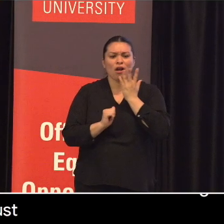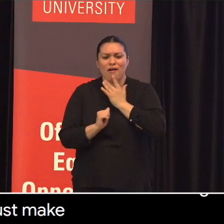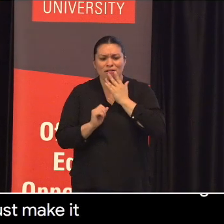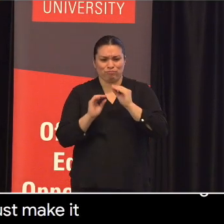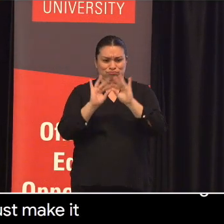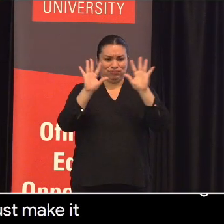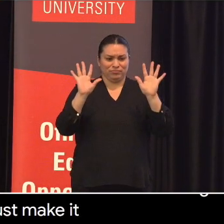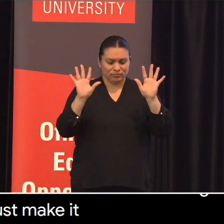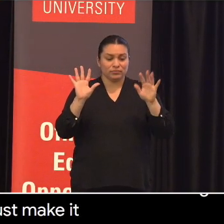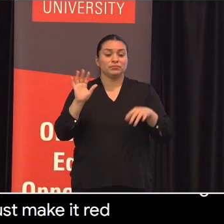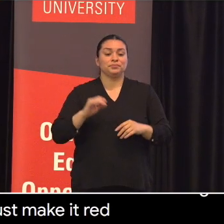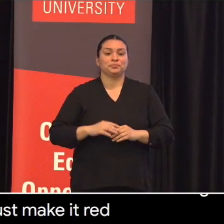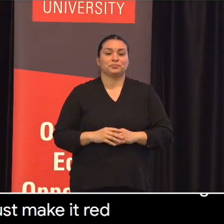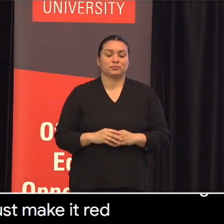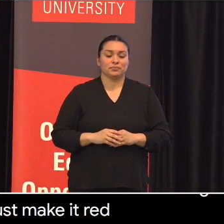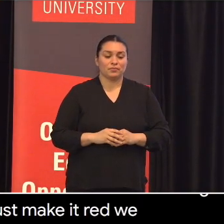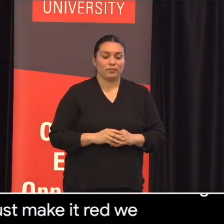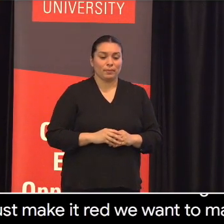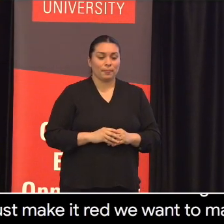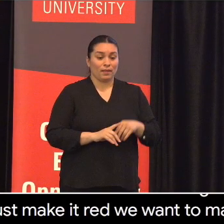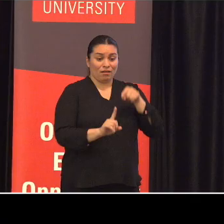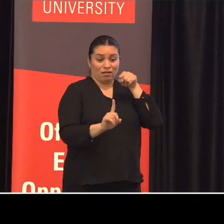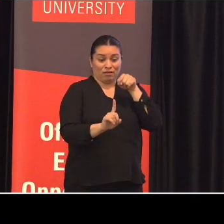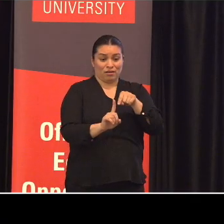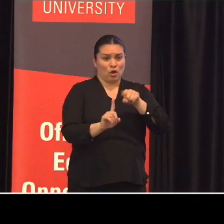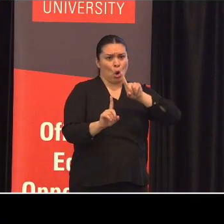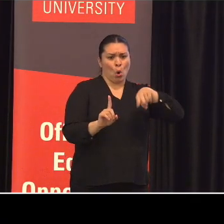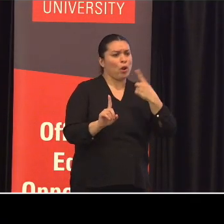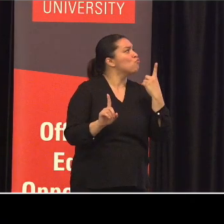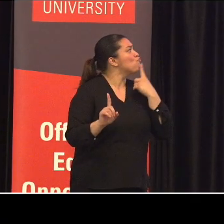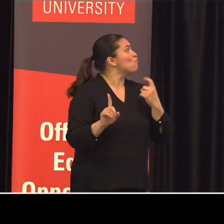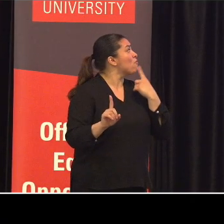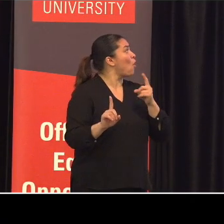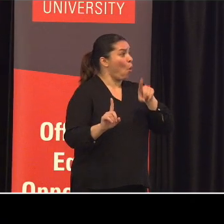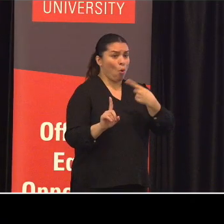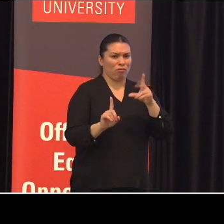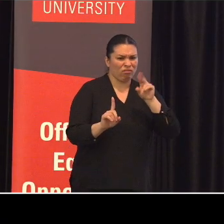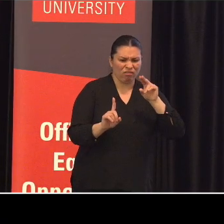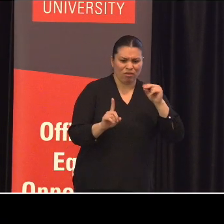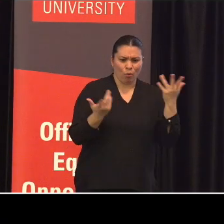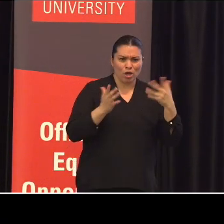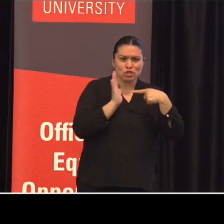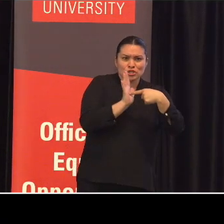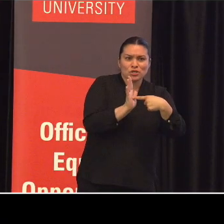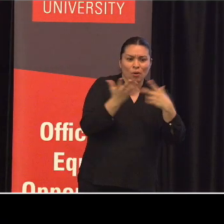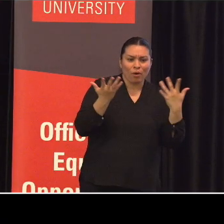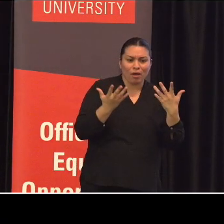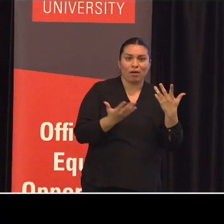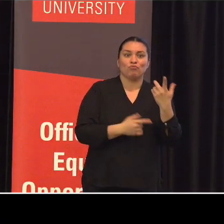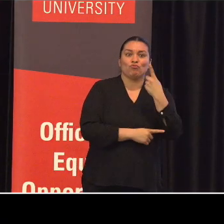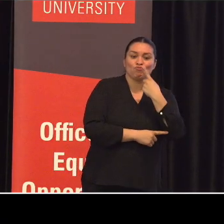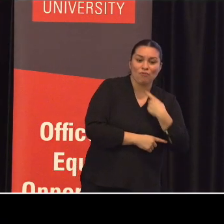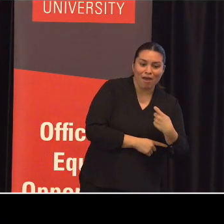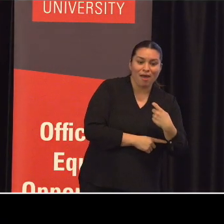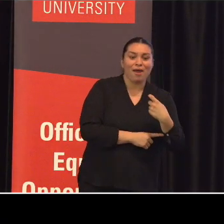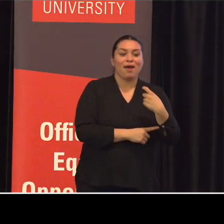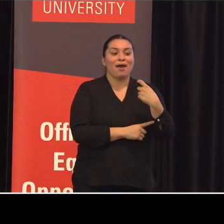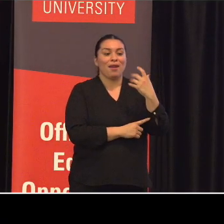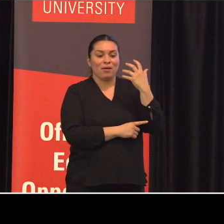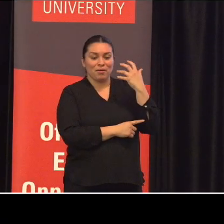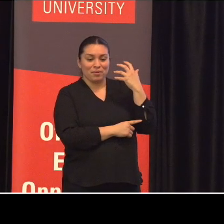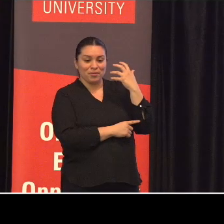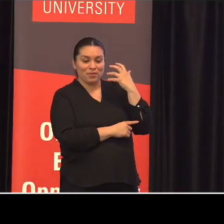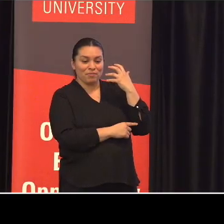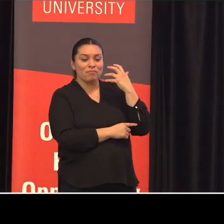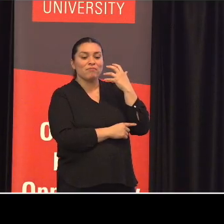make it red. We want to make it red and bold. Why? Because for one person, in their mind's eye,